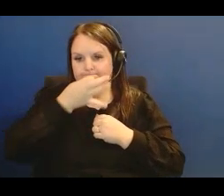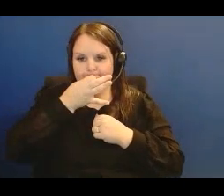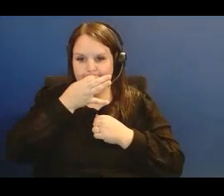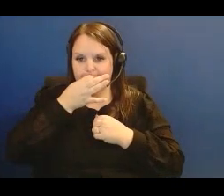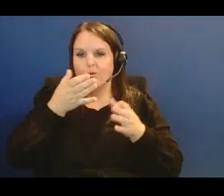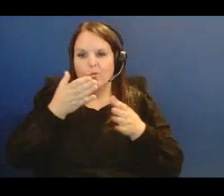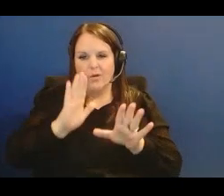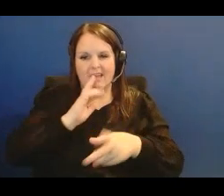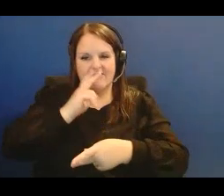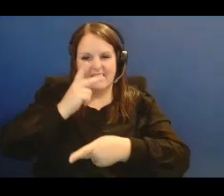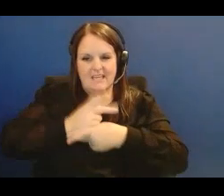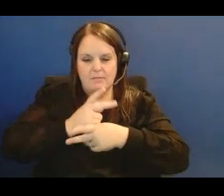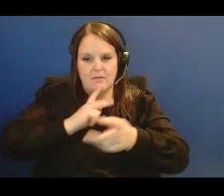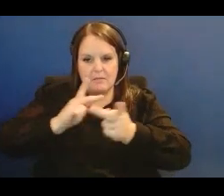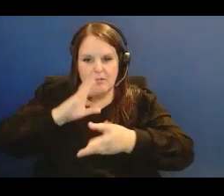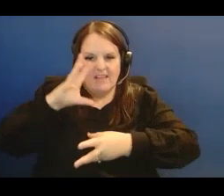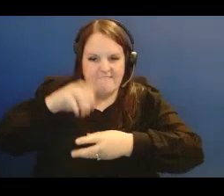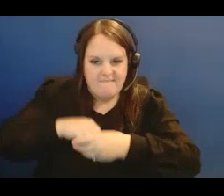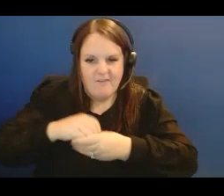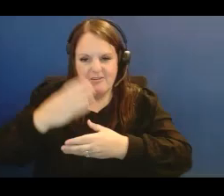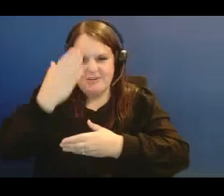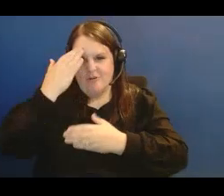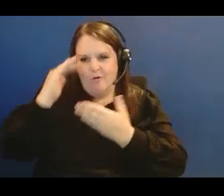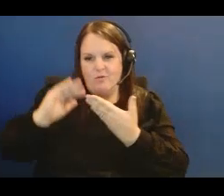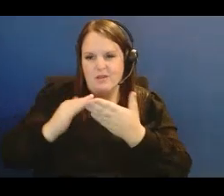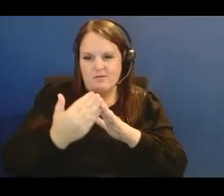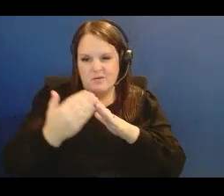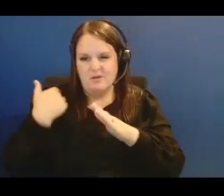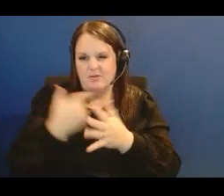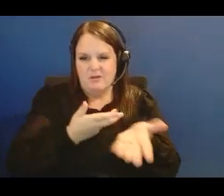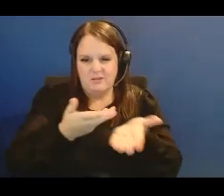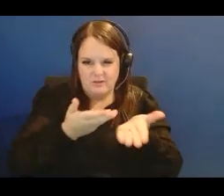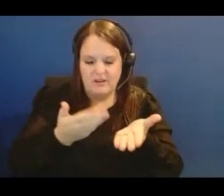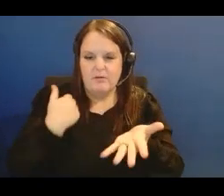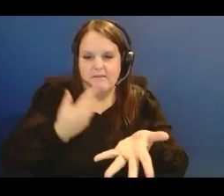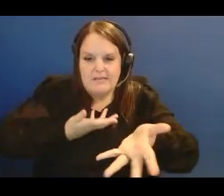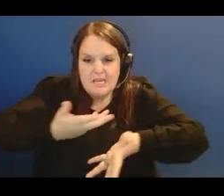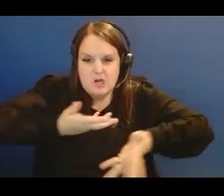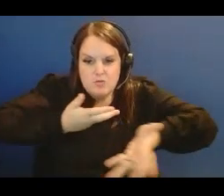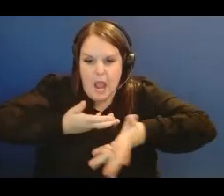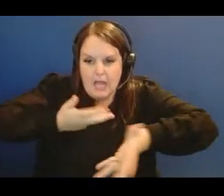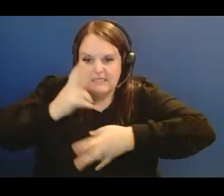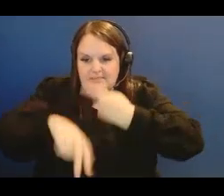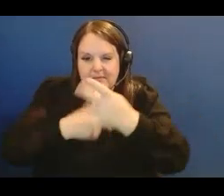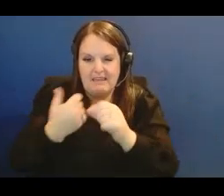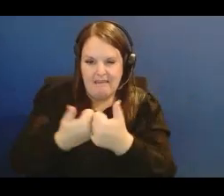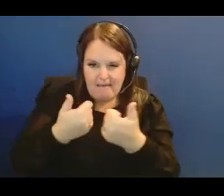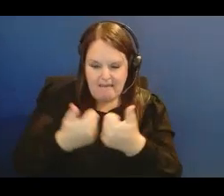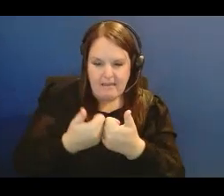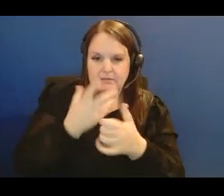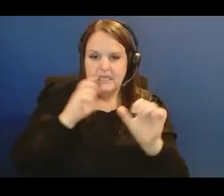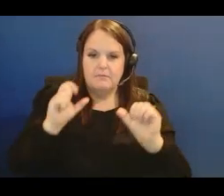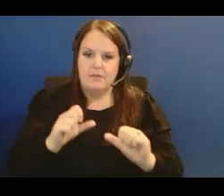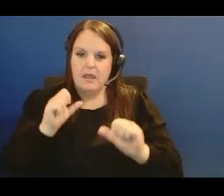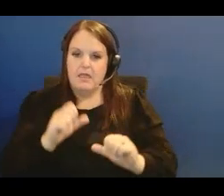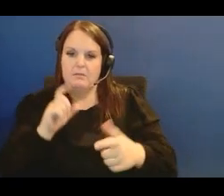way of keeping it engaging and knows the community that we're serving. So we had some interactive games and the ability